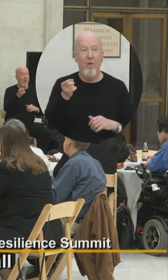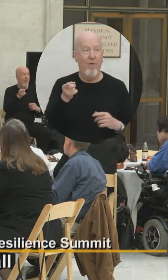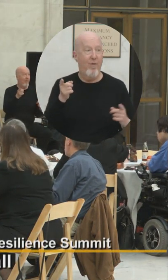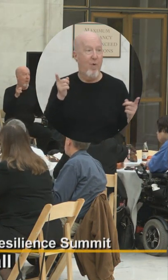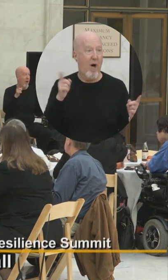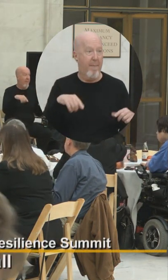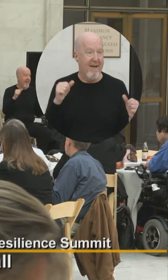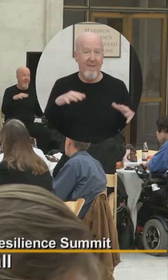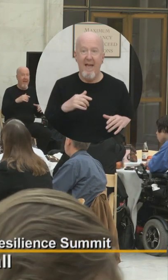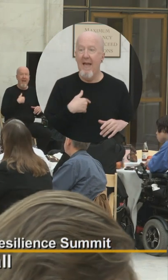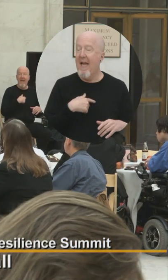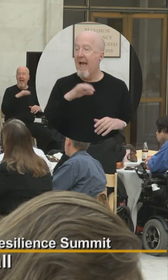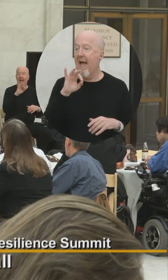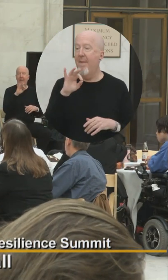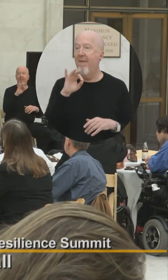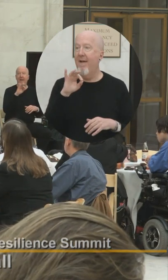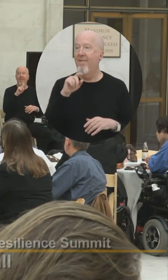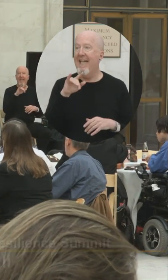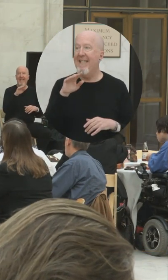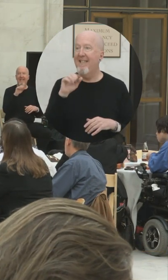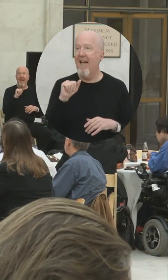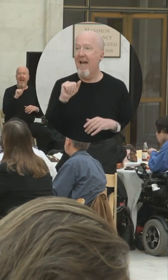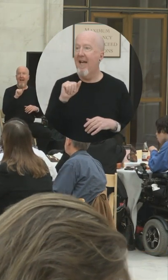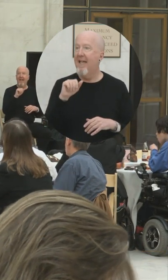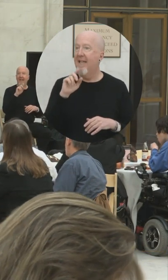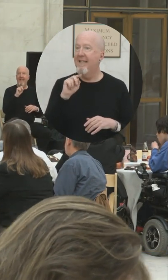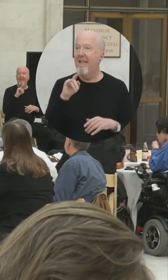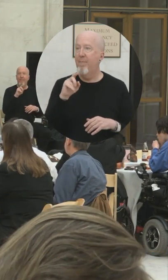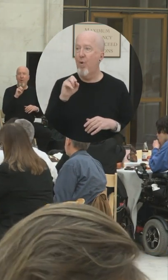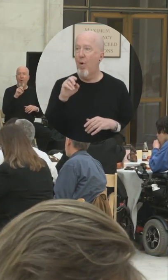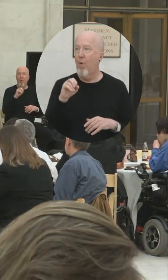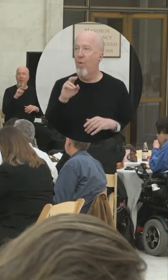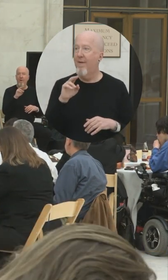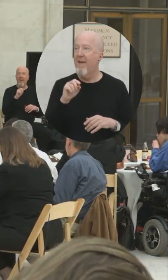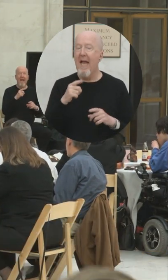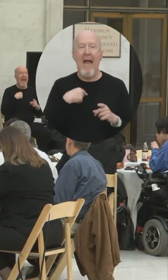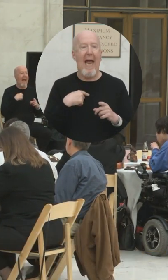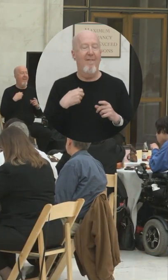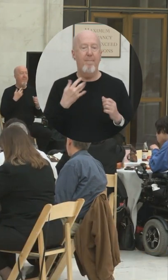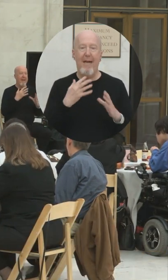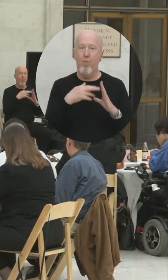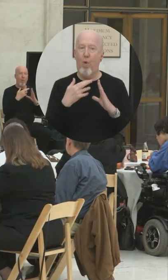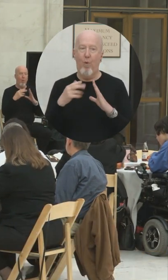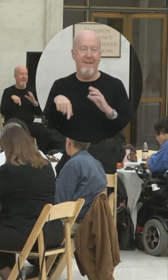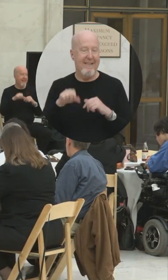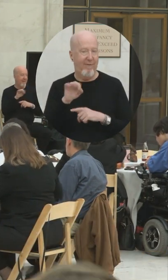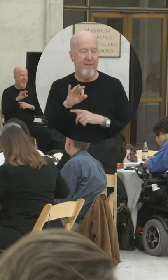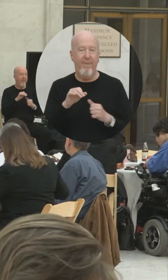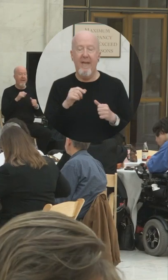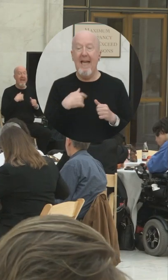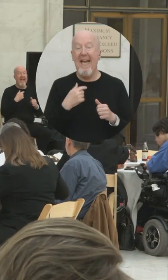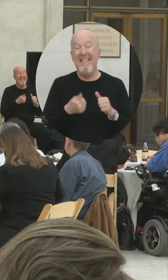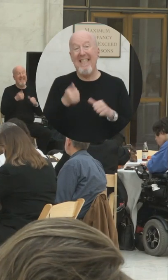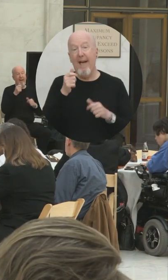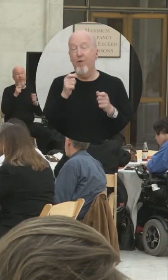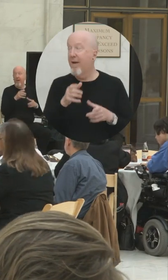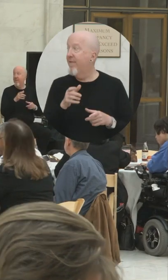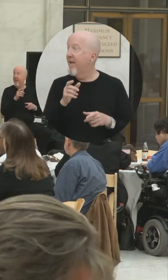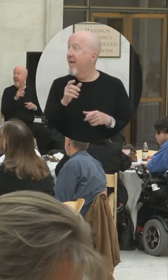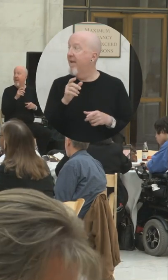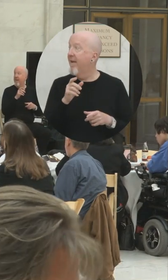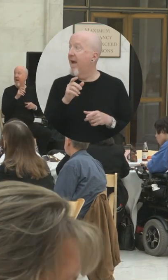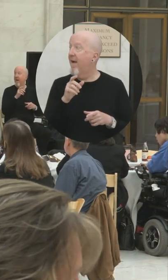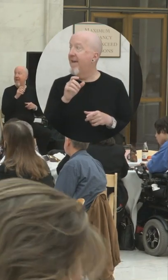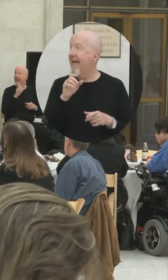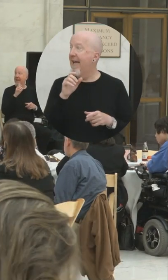present. I'm Felisia Thibodeaux. I serve many roles here in San Francisco. One as the Executive Director of IT Bookman